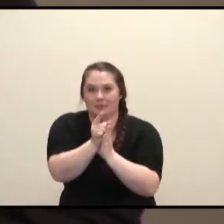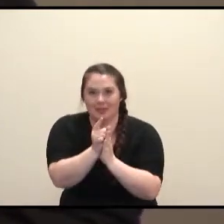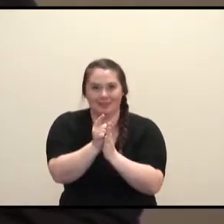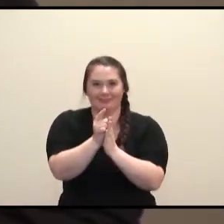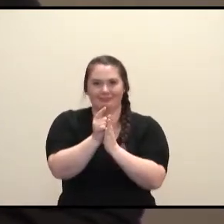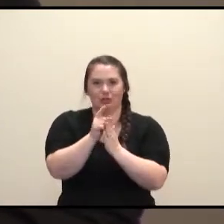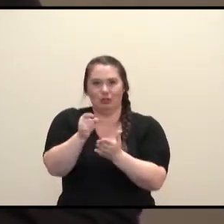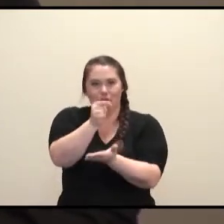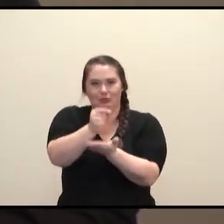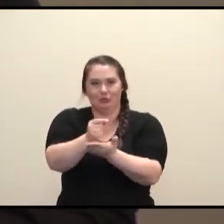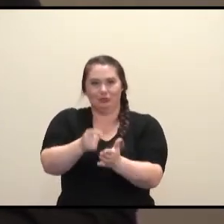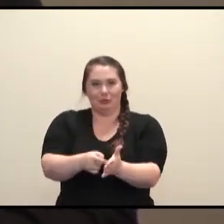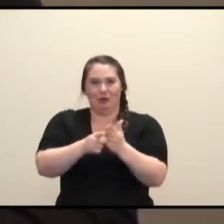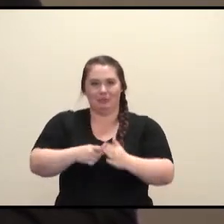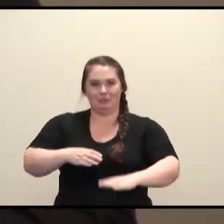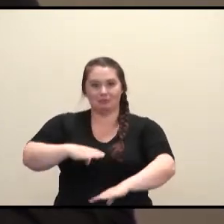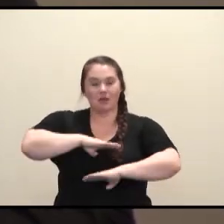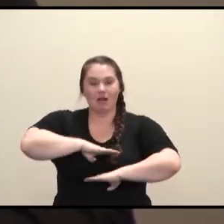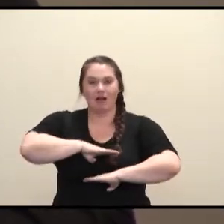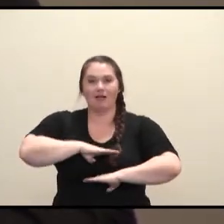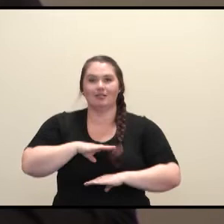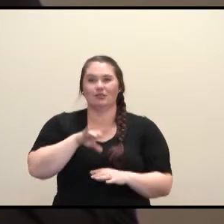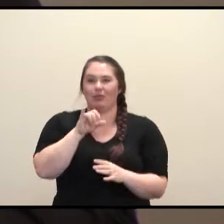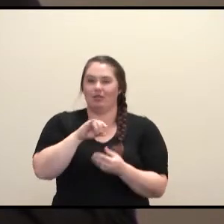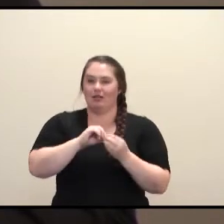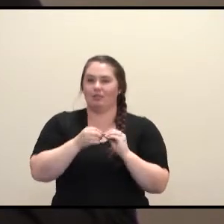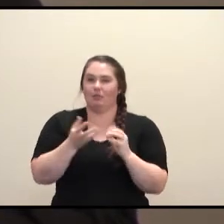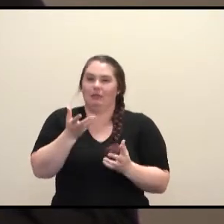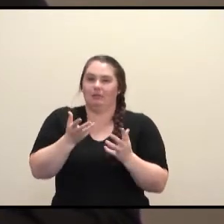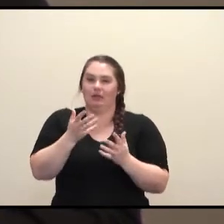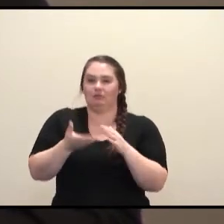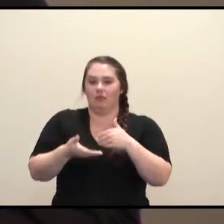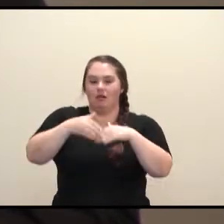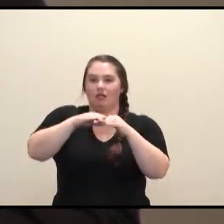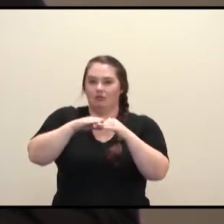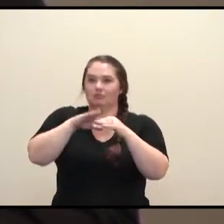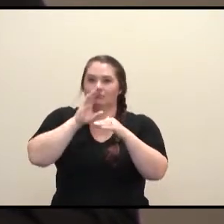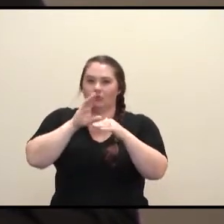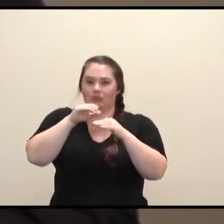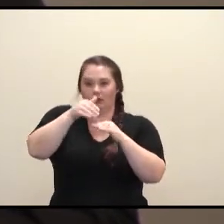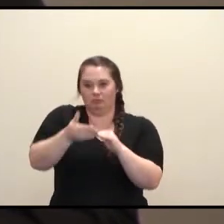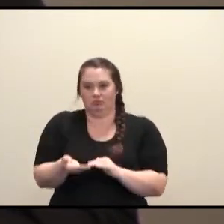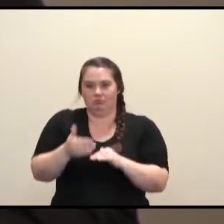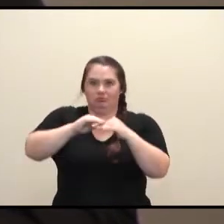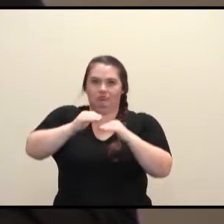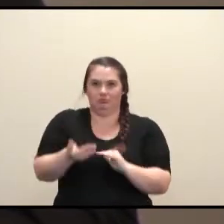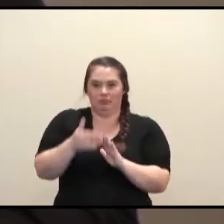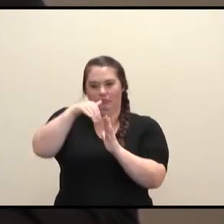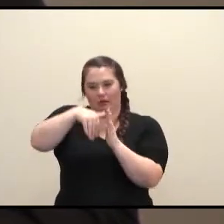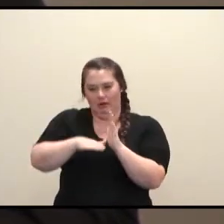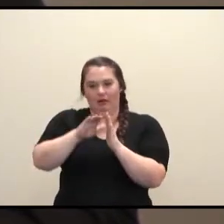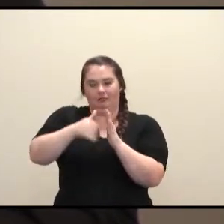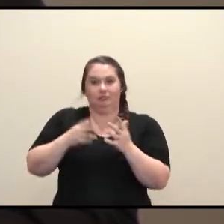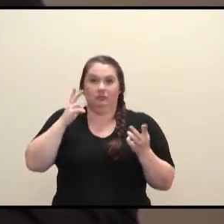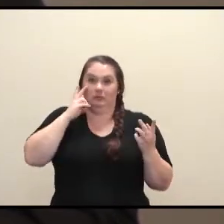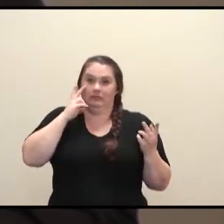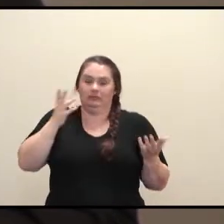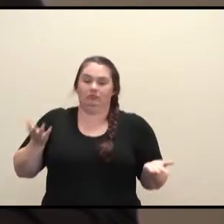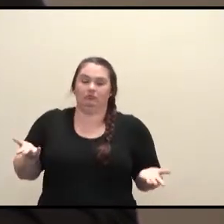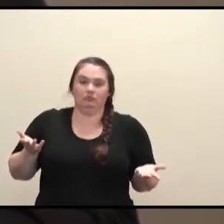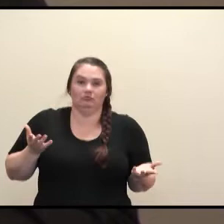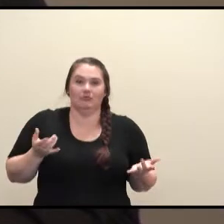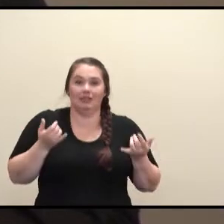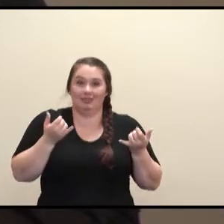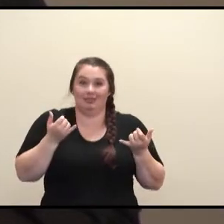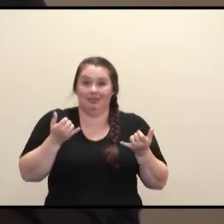their graduation requirements, so that number could fluctuate either way. And of course, certainly that is the case this